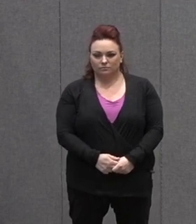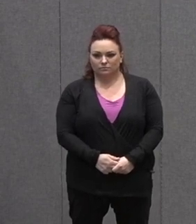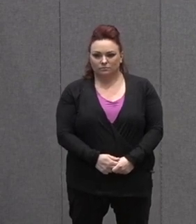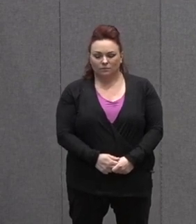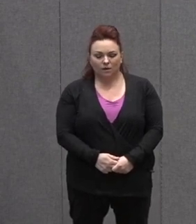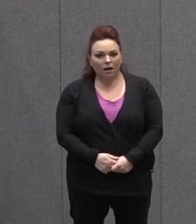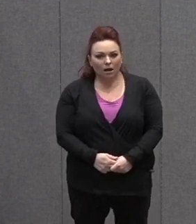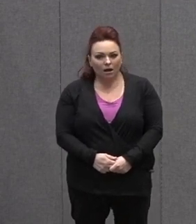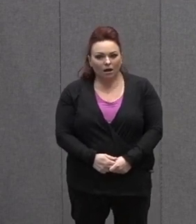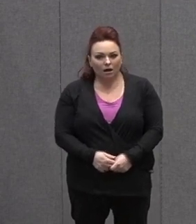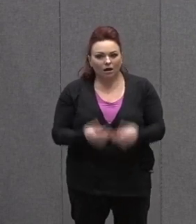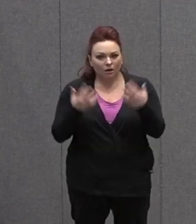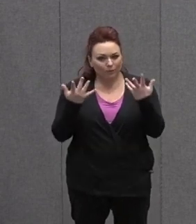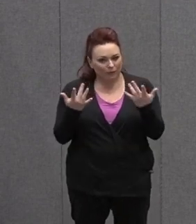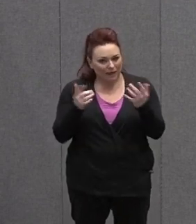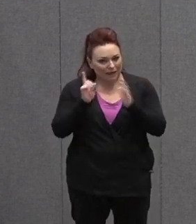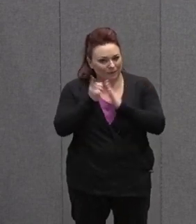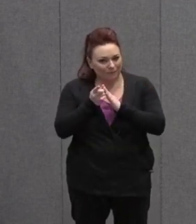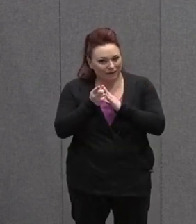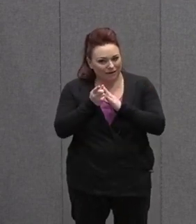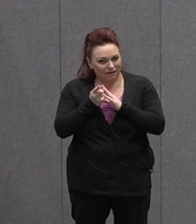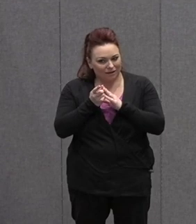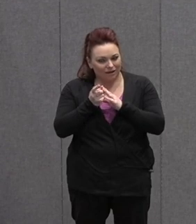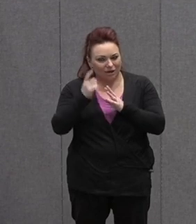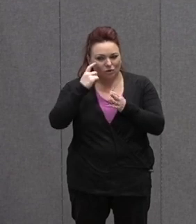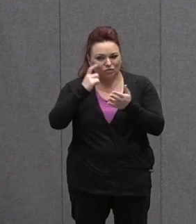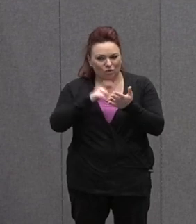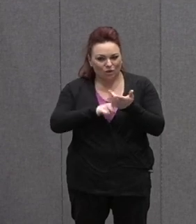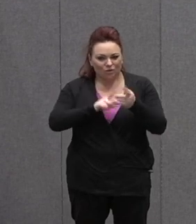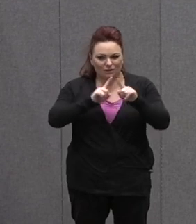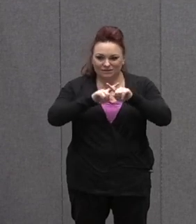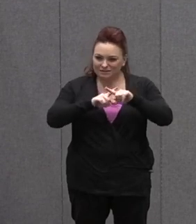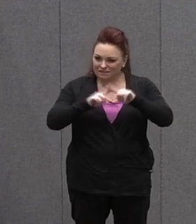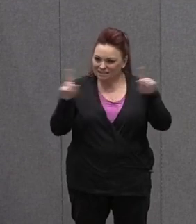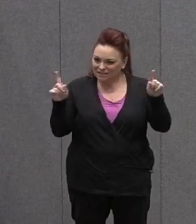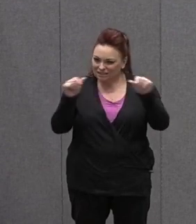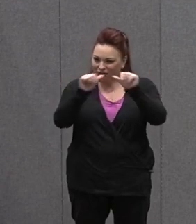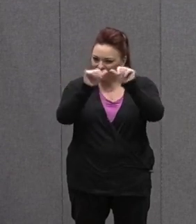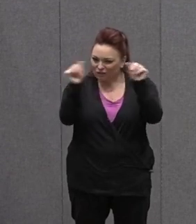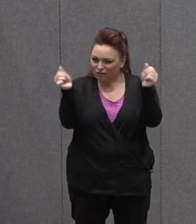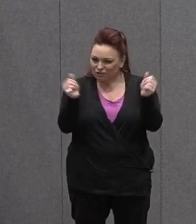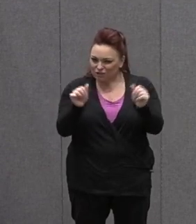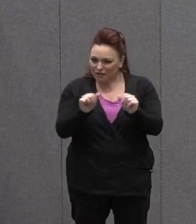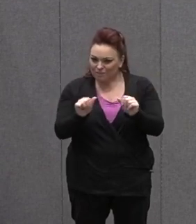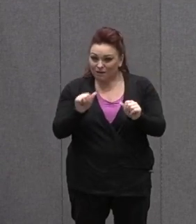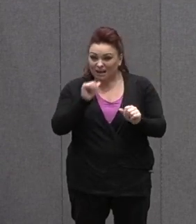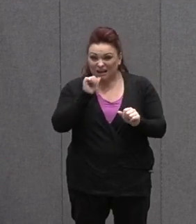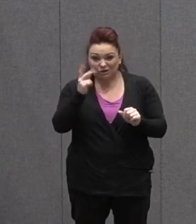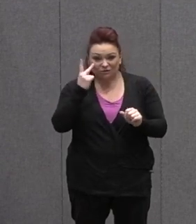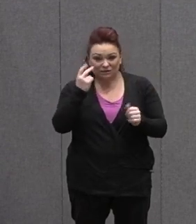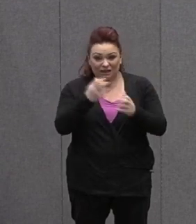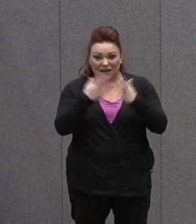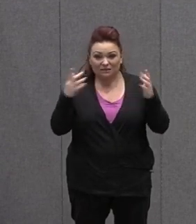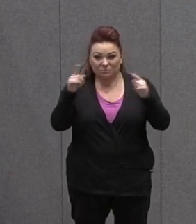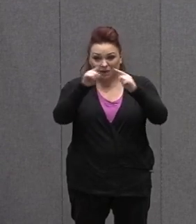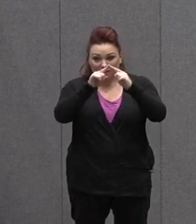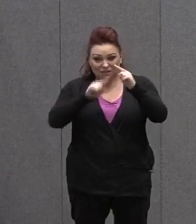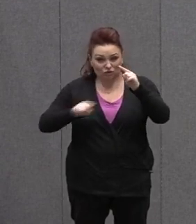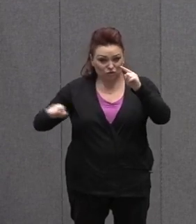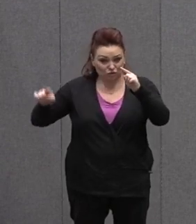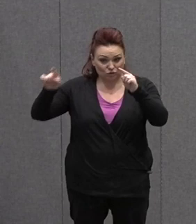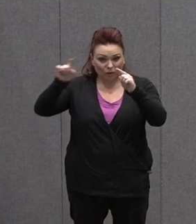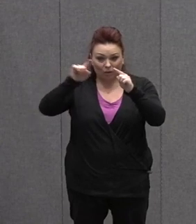Wait a minute. I'm starting to see some different shapes. I don't see so many